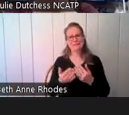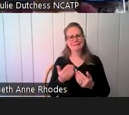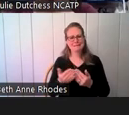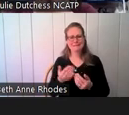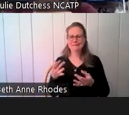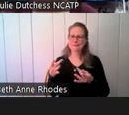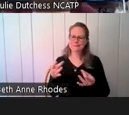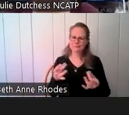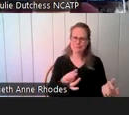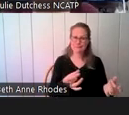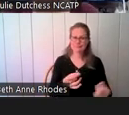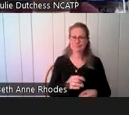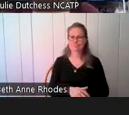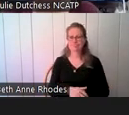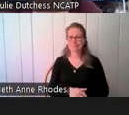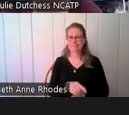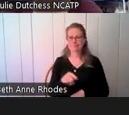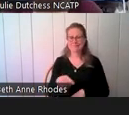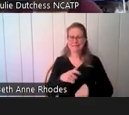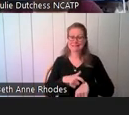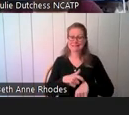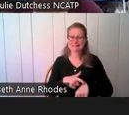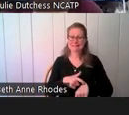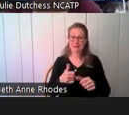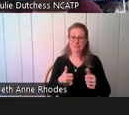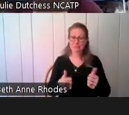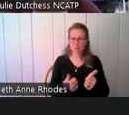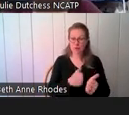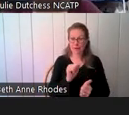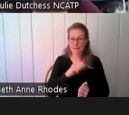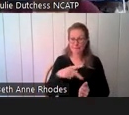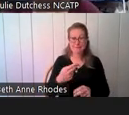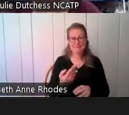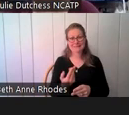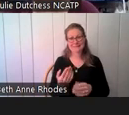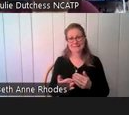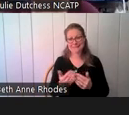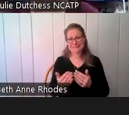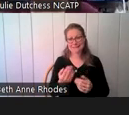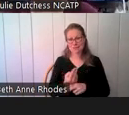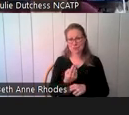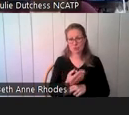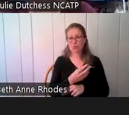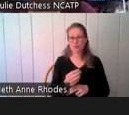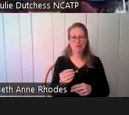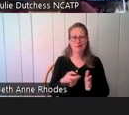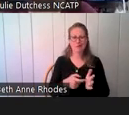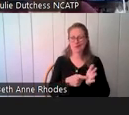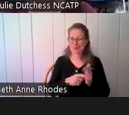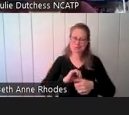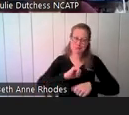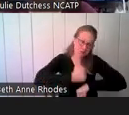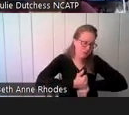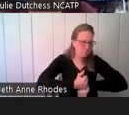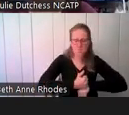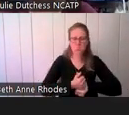Easy and elegant, A Tracker is a time tracking app that is very easy to use and requires minimal setup. Keep track